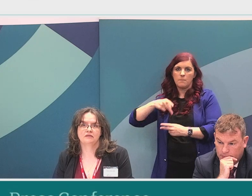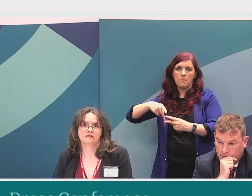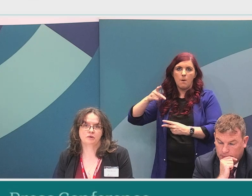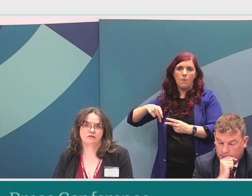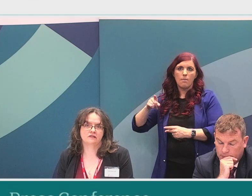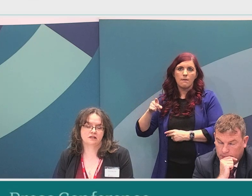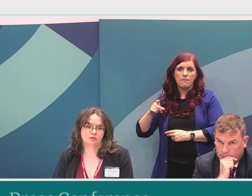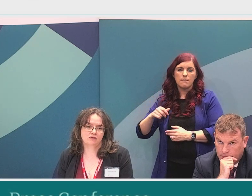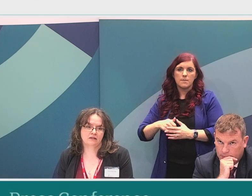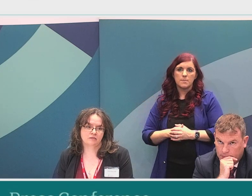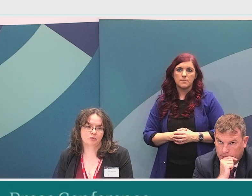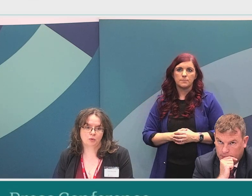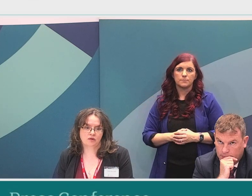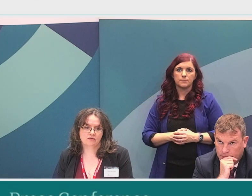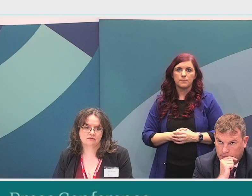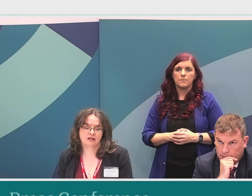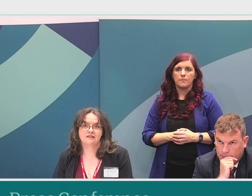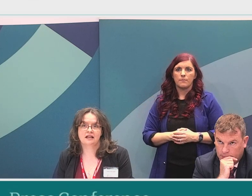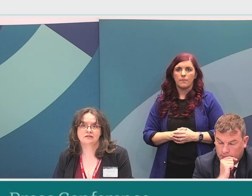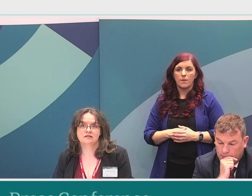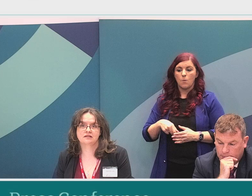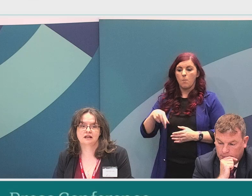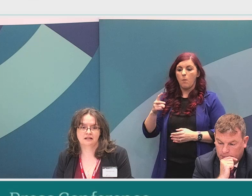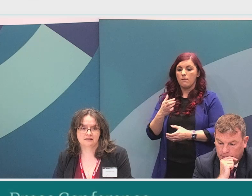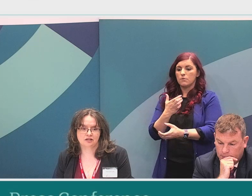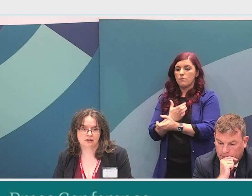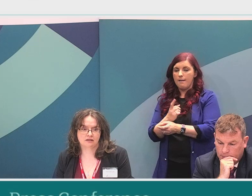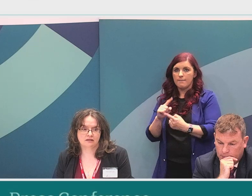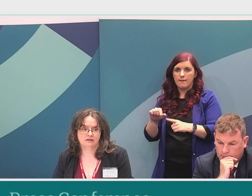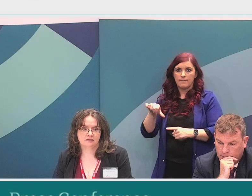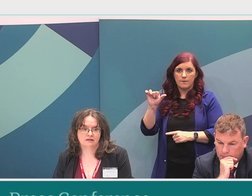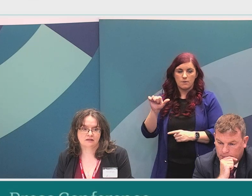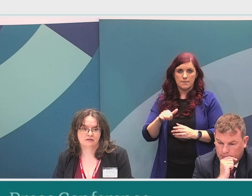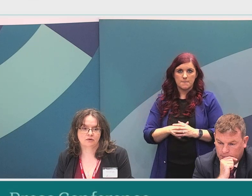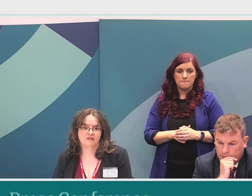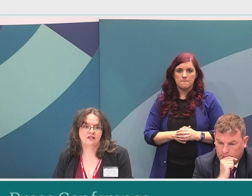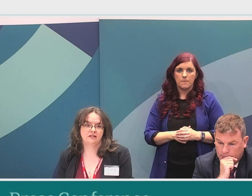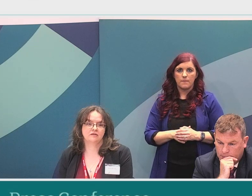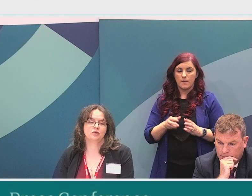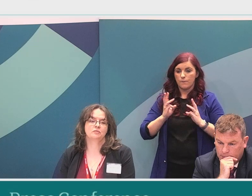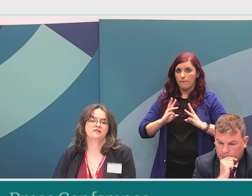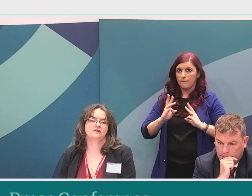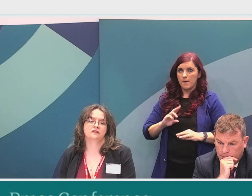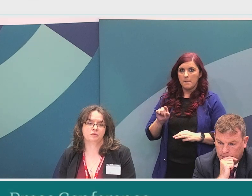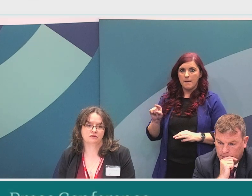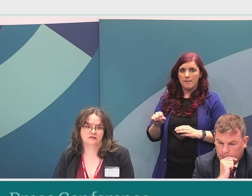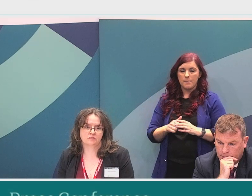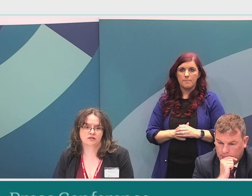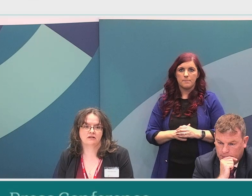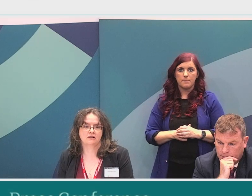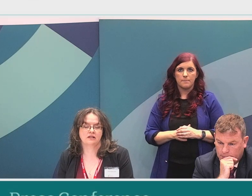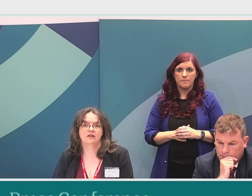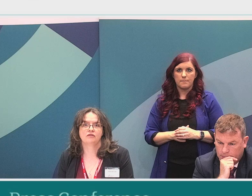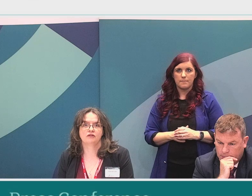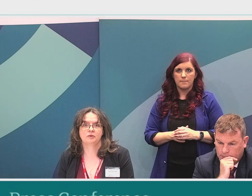have experienced sexual violence both as an adult and as a child. So we're seeing this multiplicity of experiences,